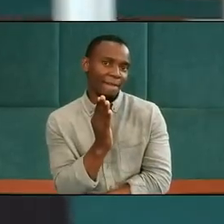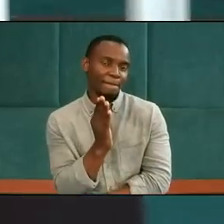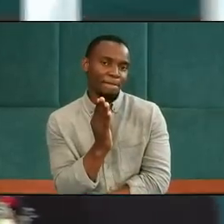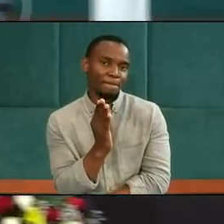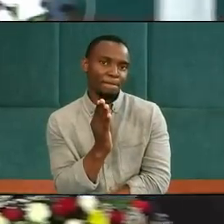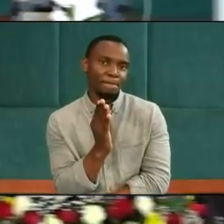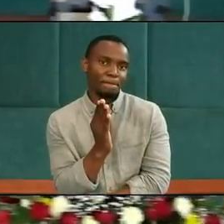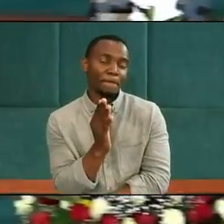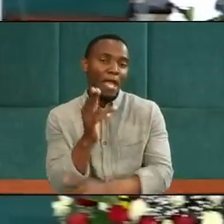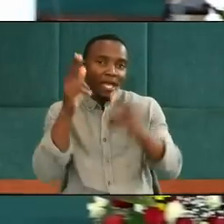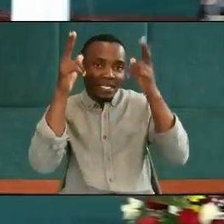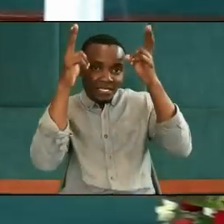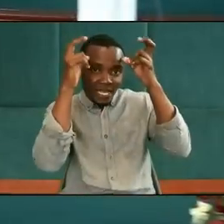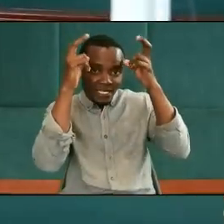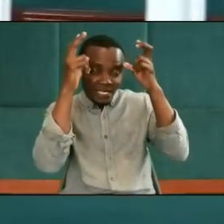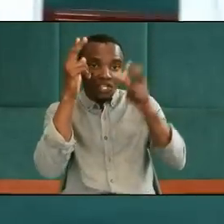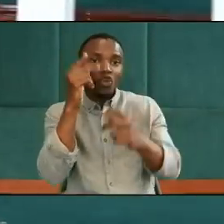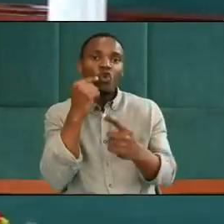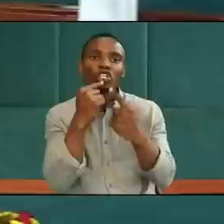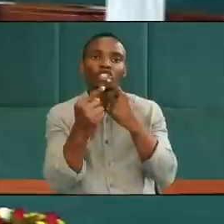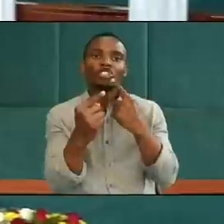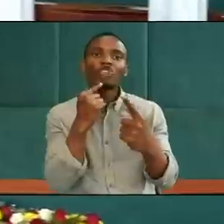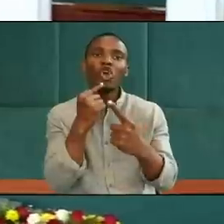Hang on. Satan